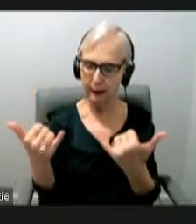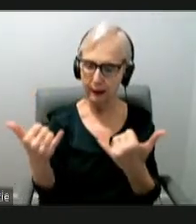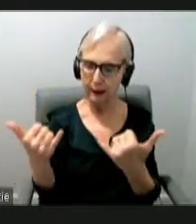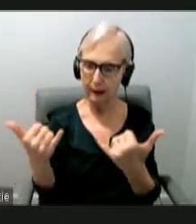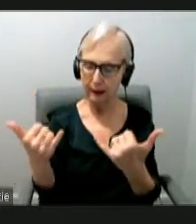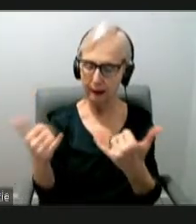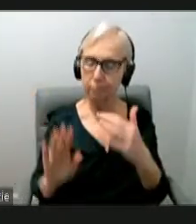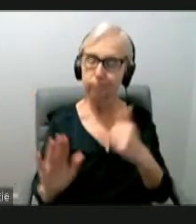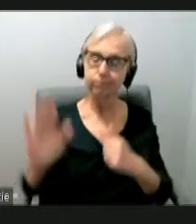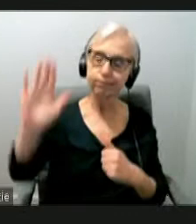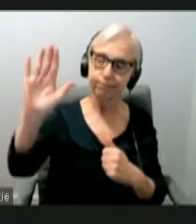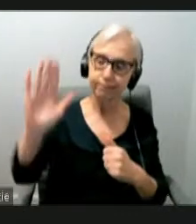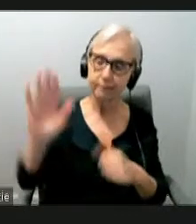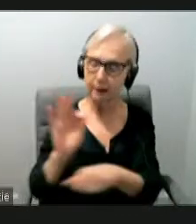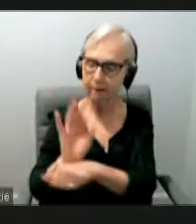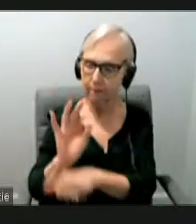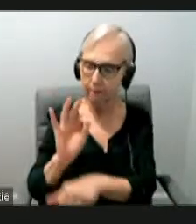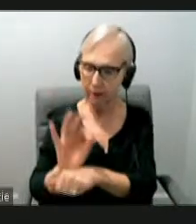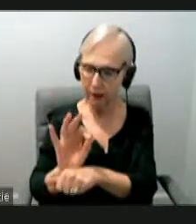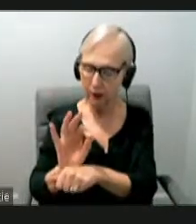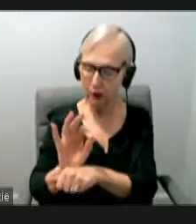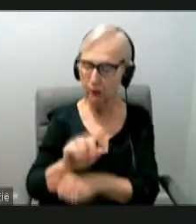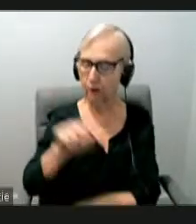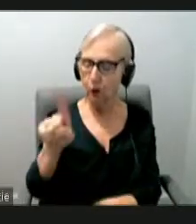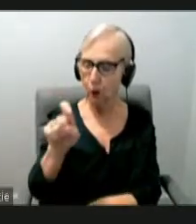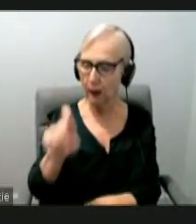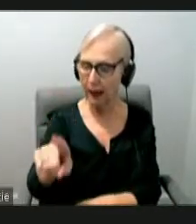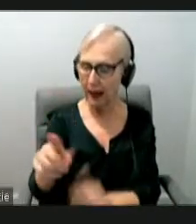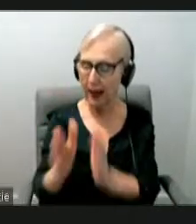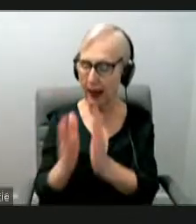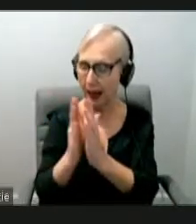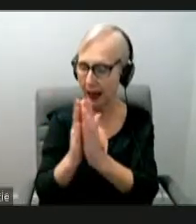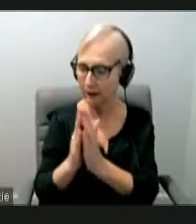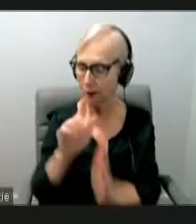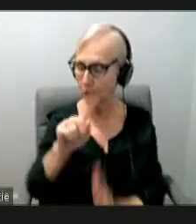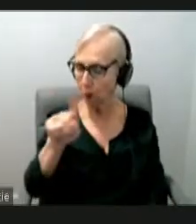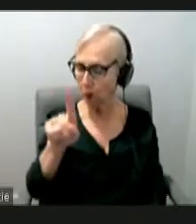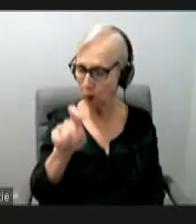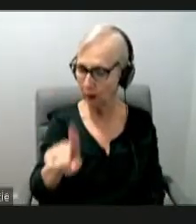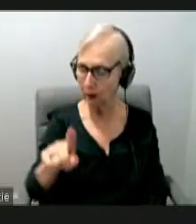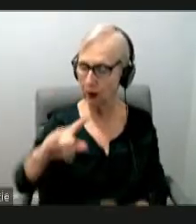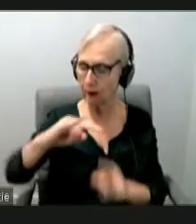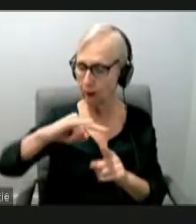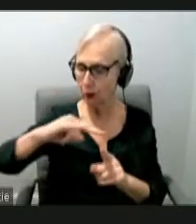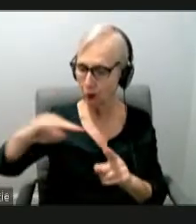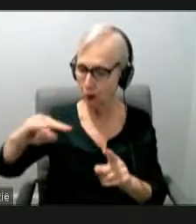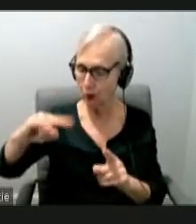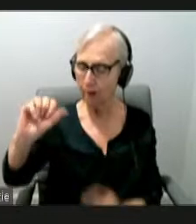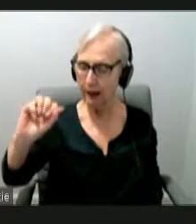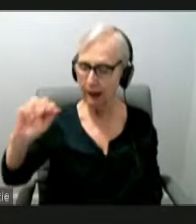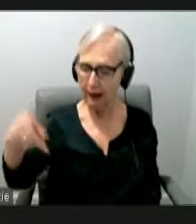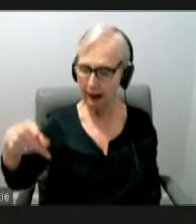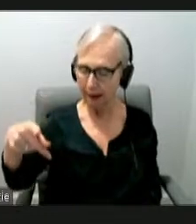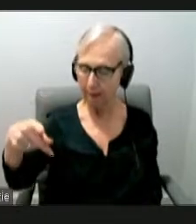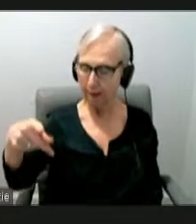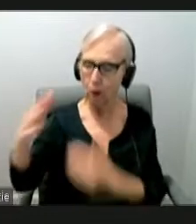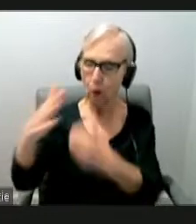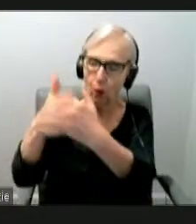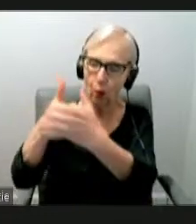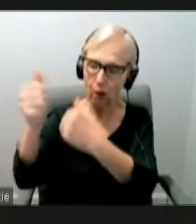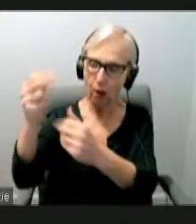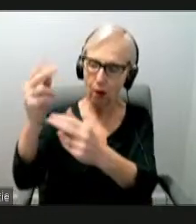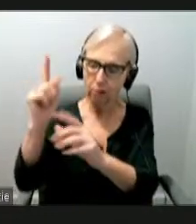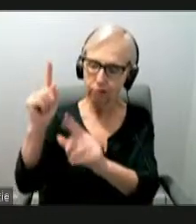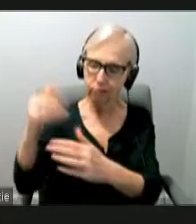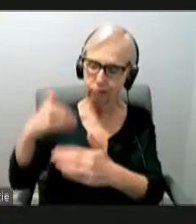raise hand function. If you'd like to ask a question, go ahead and raise your hand here within the Zoom app, and we will call on you in the order that those